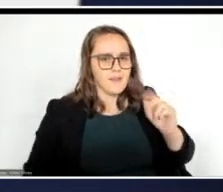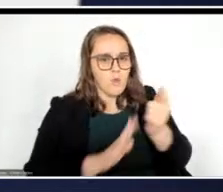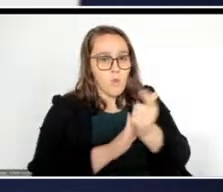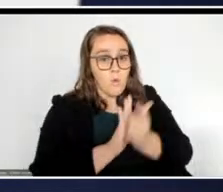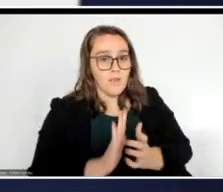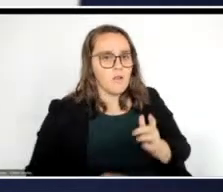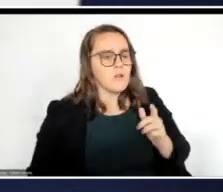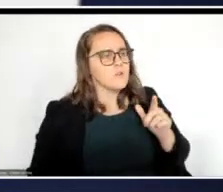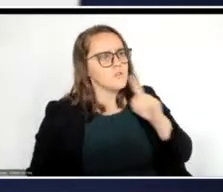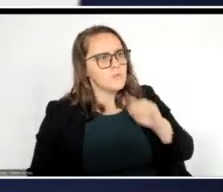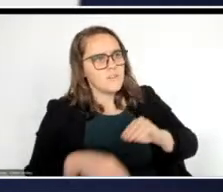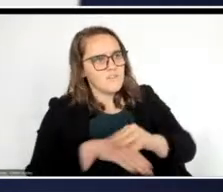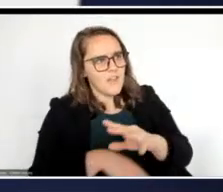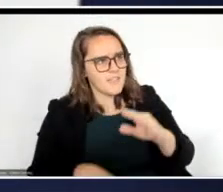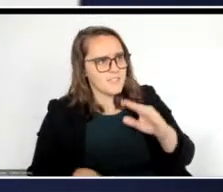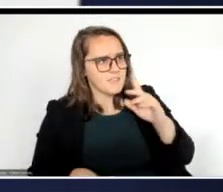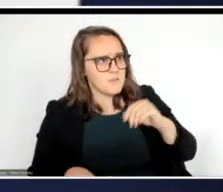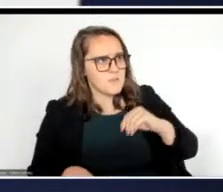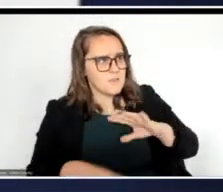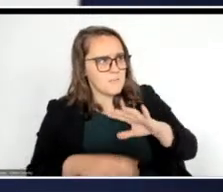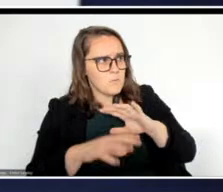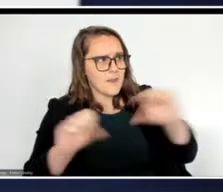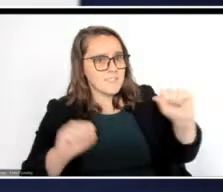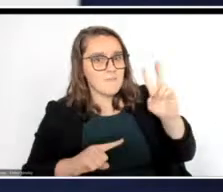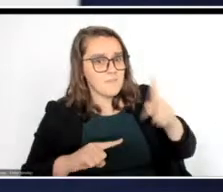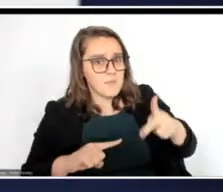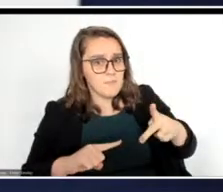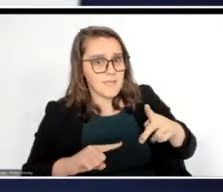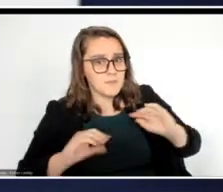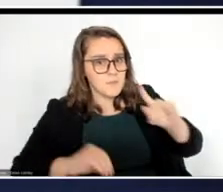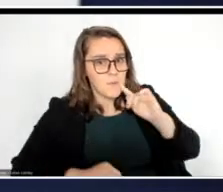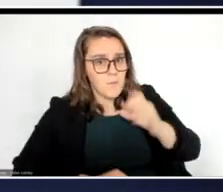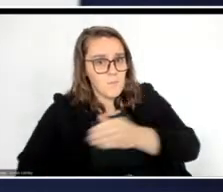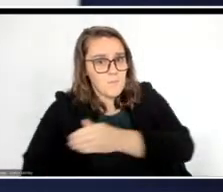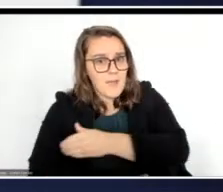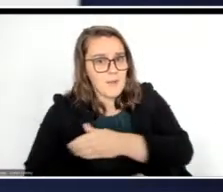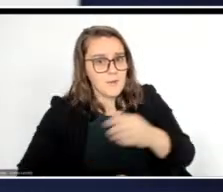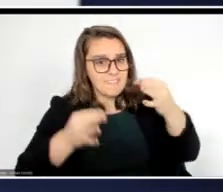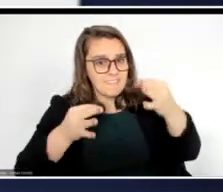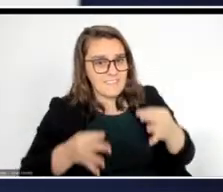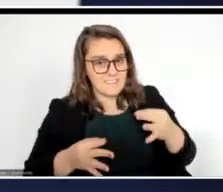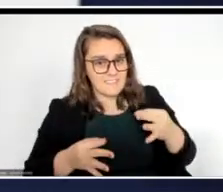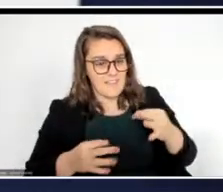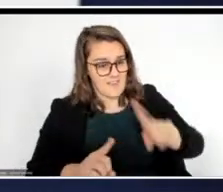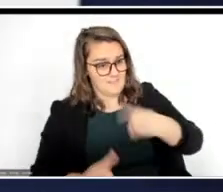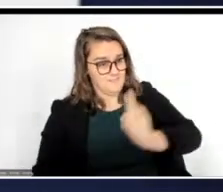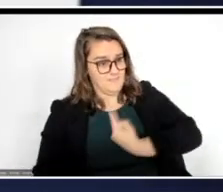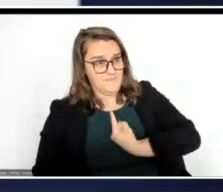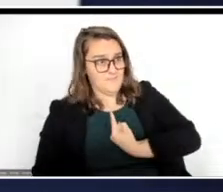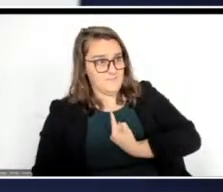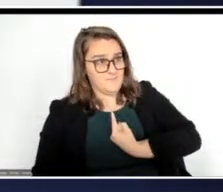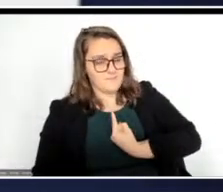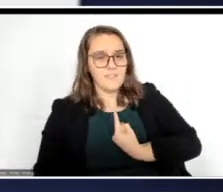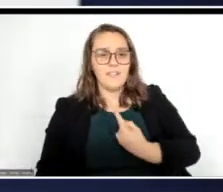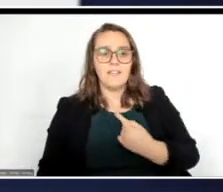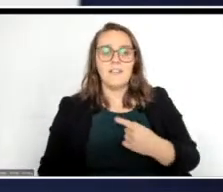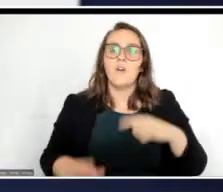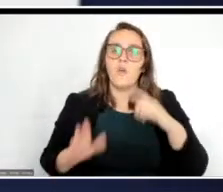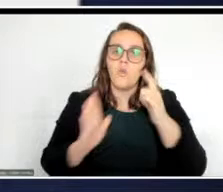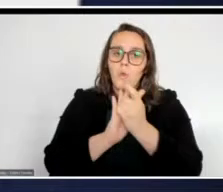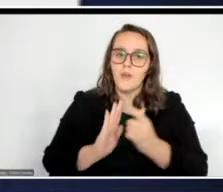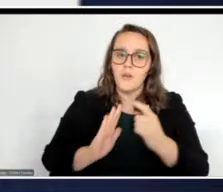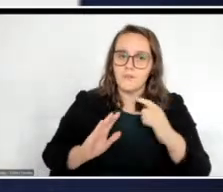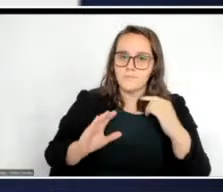the vice president does not have power to decide things unilaterally? Dr. Eastman replied, he's been